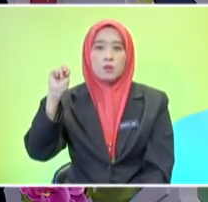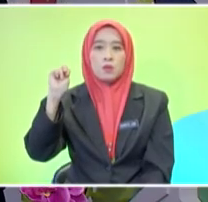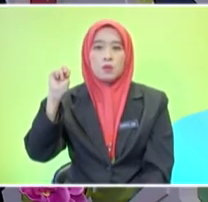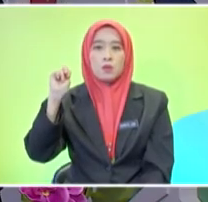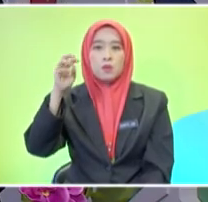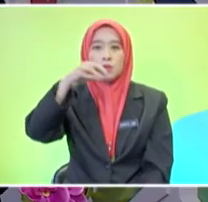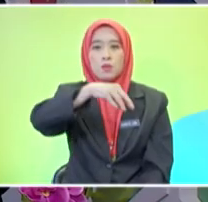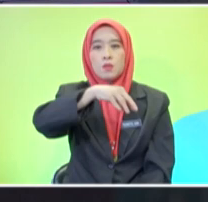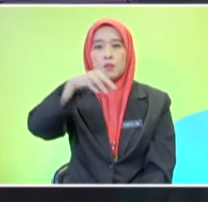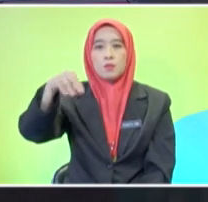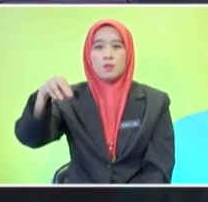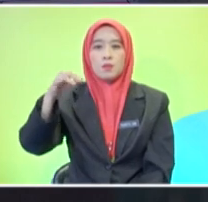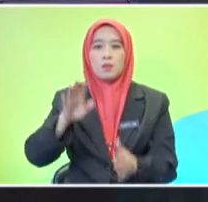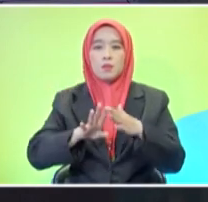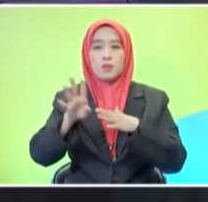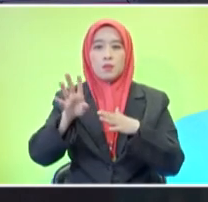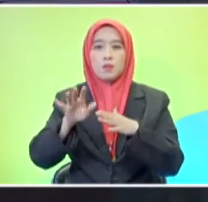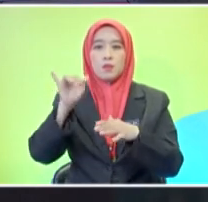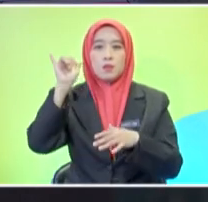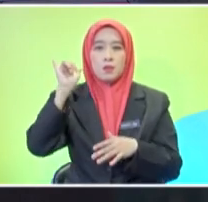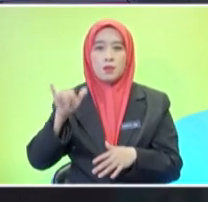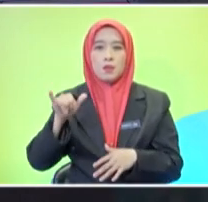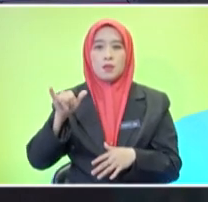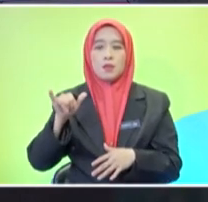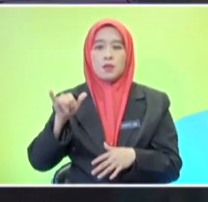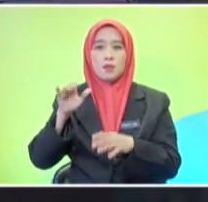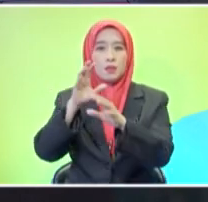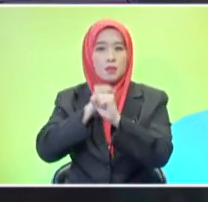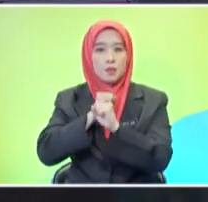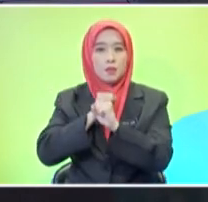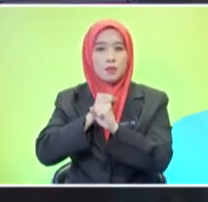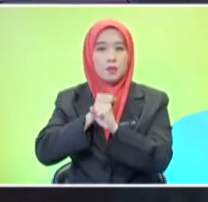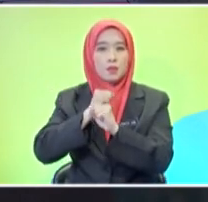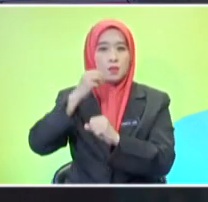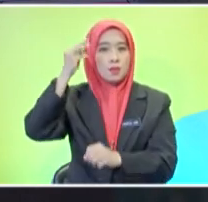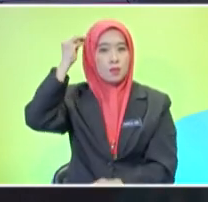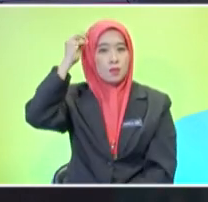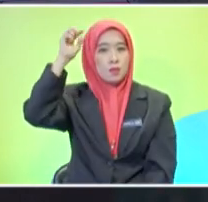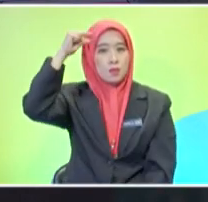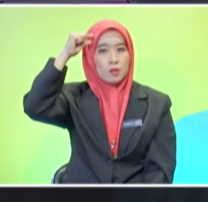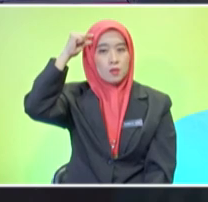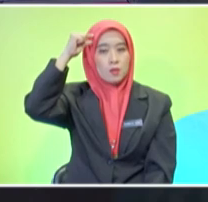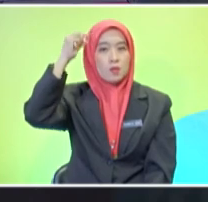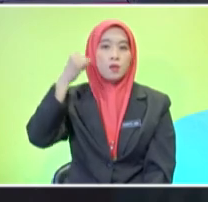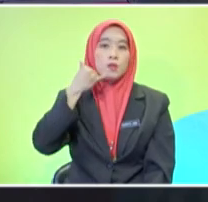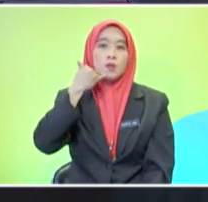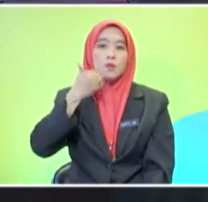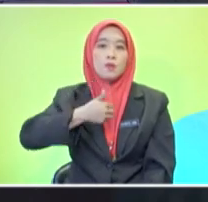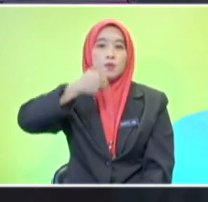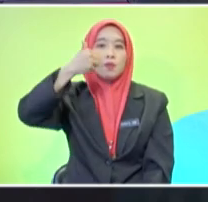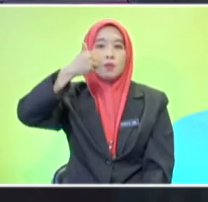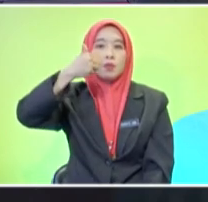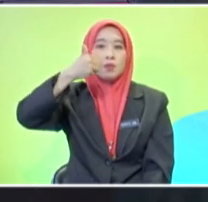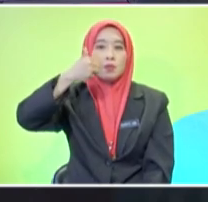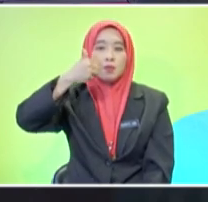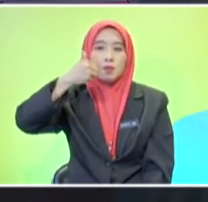here. Yes, I got it. Mr. Q, I win. What? Oh no, you got three in the